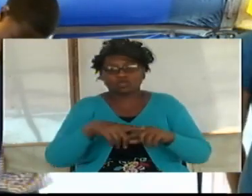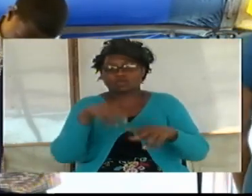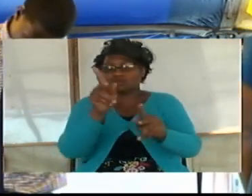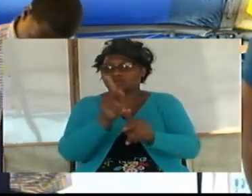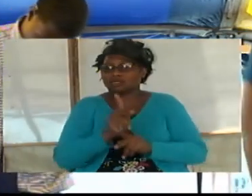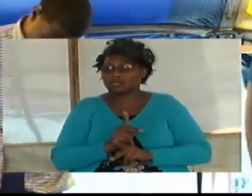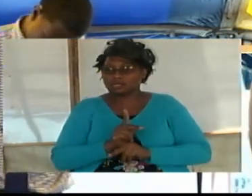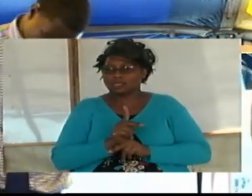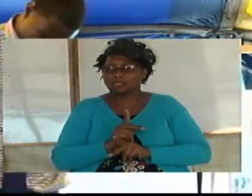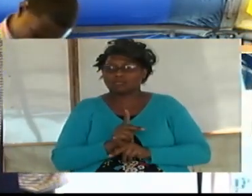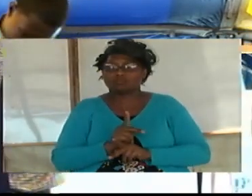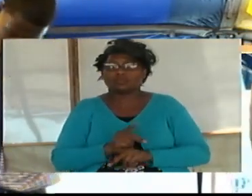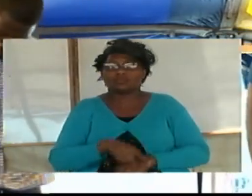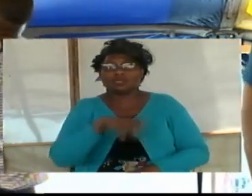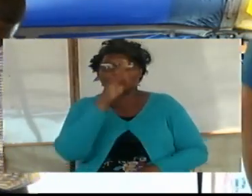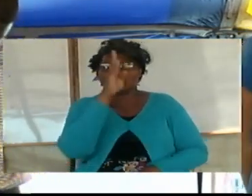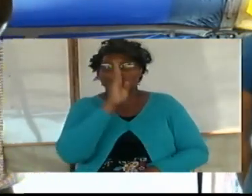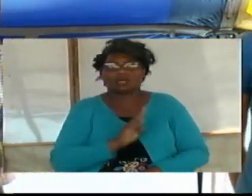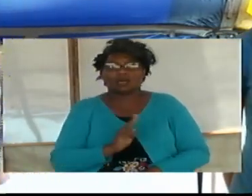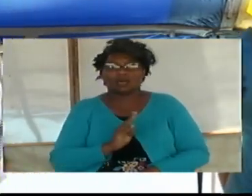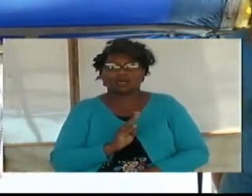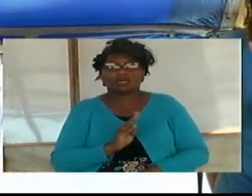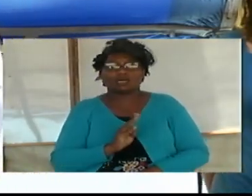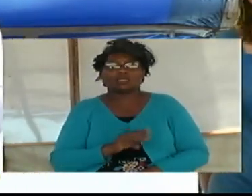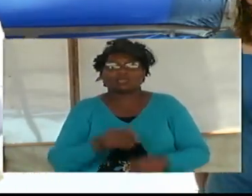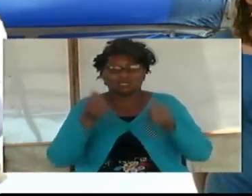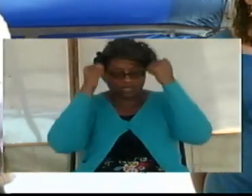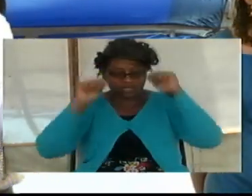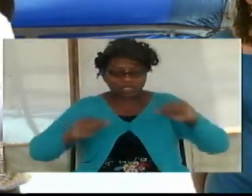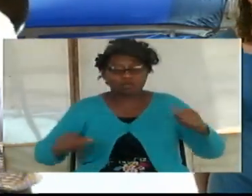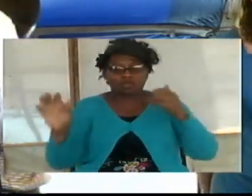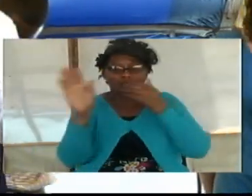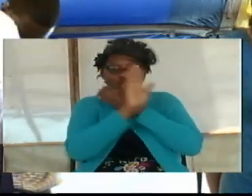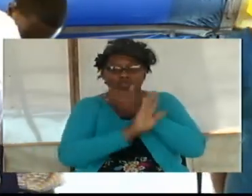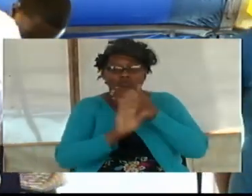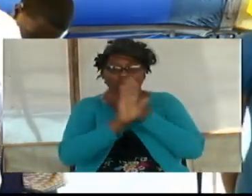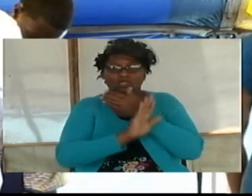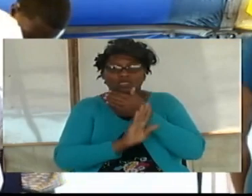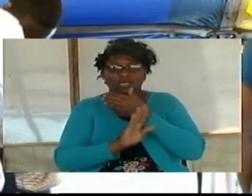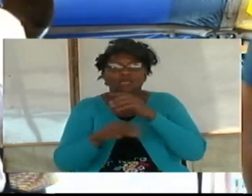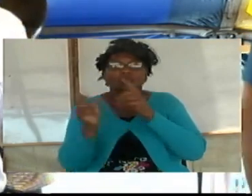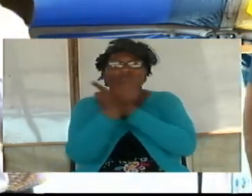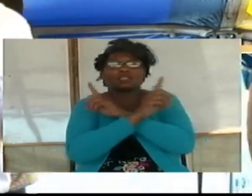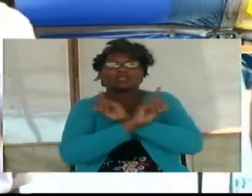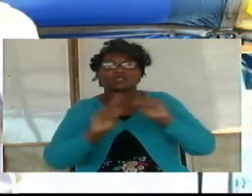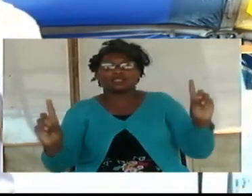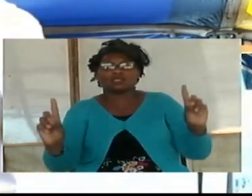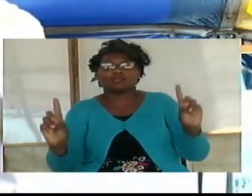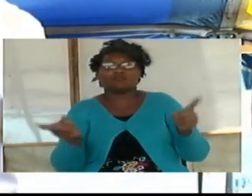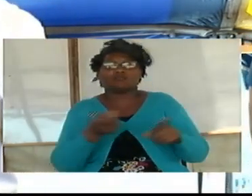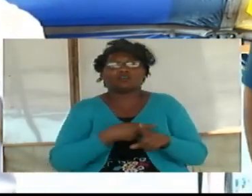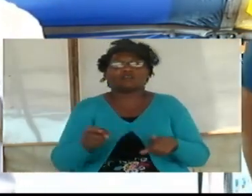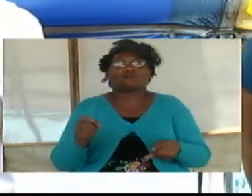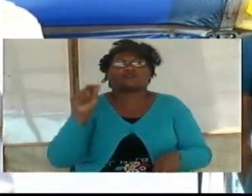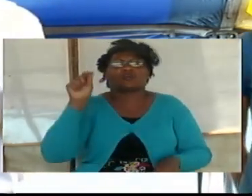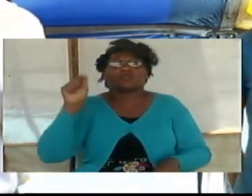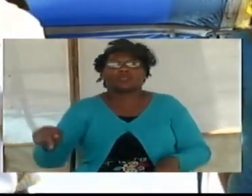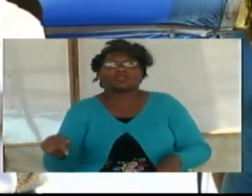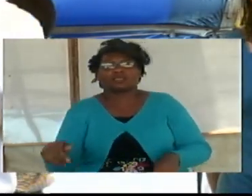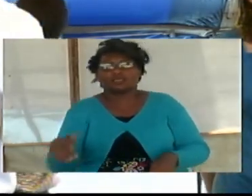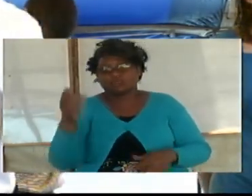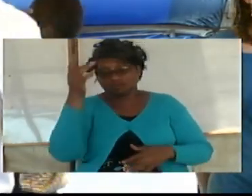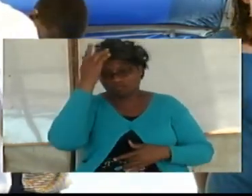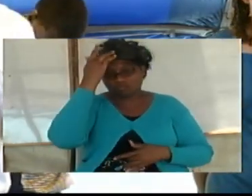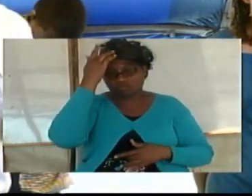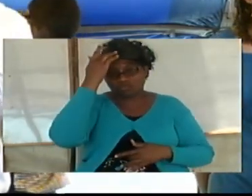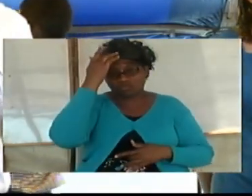And you're able to deliver. Hallelujah. From this global crisis. We pray in the name